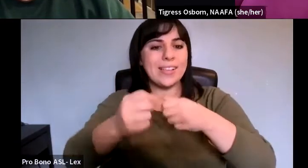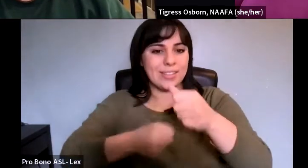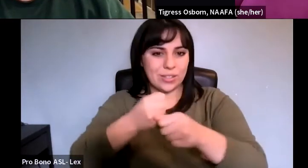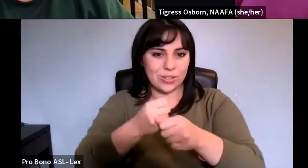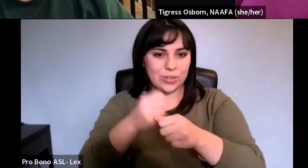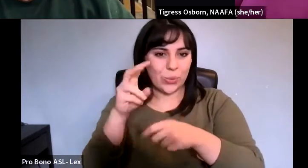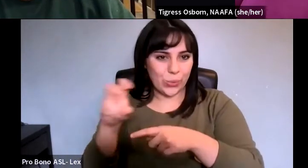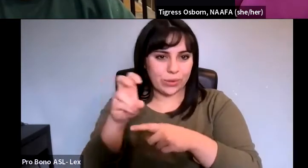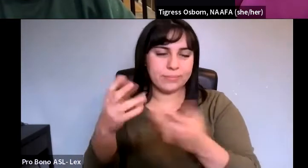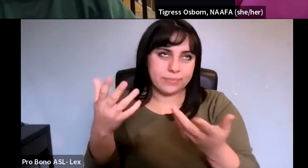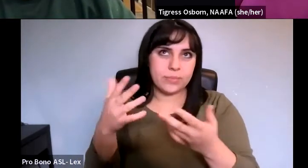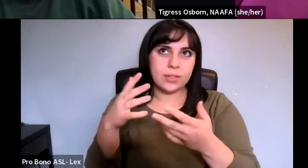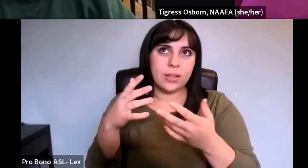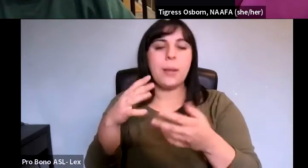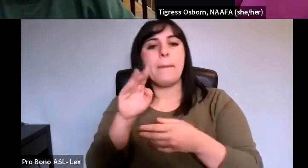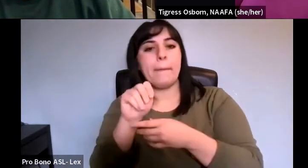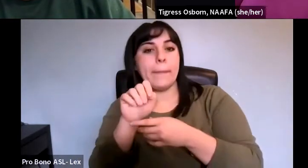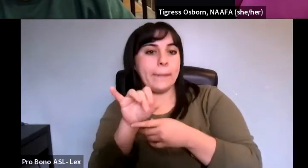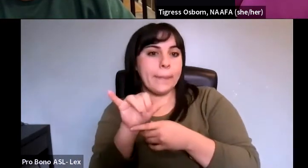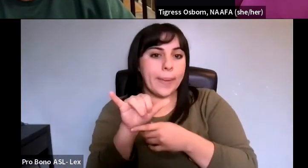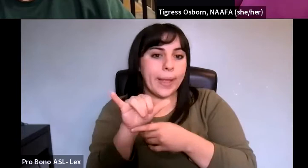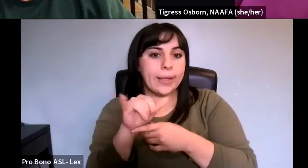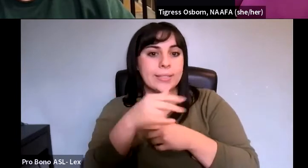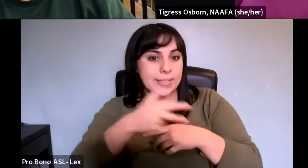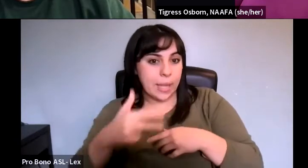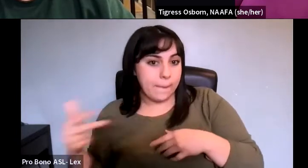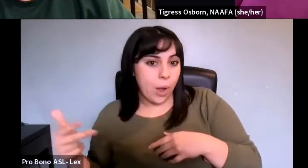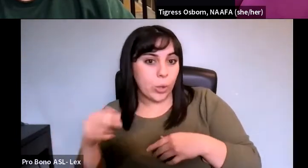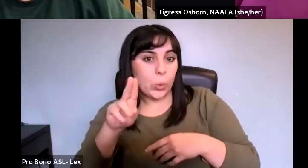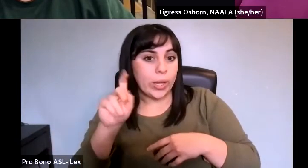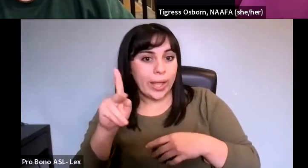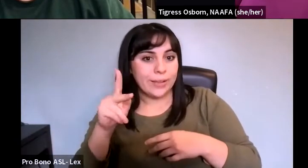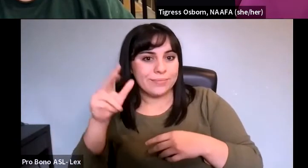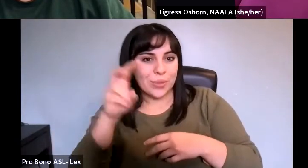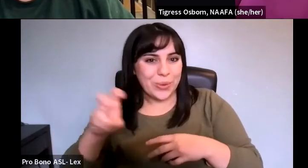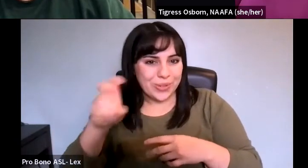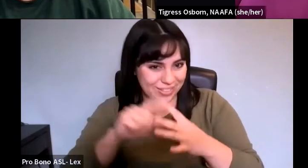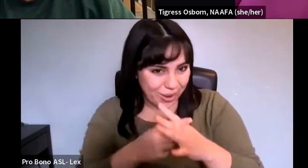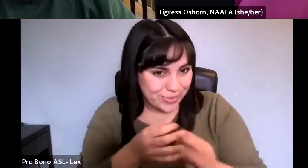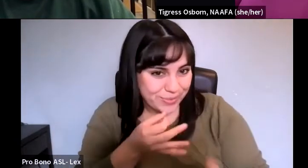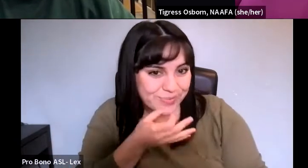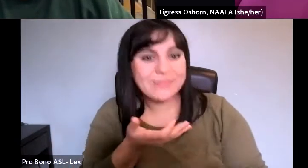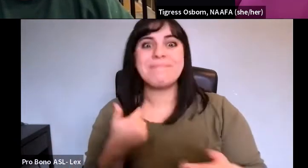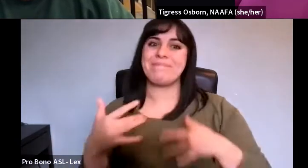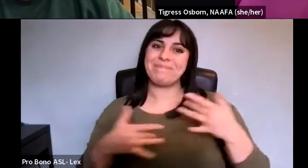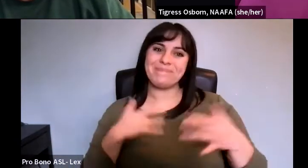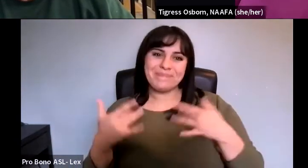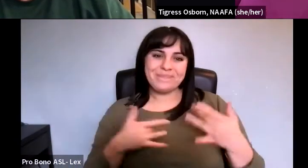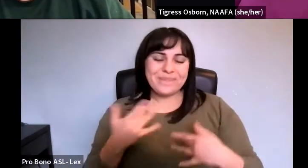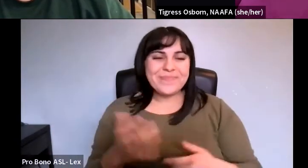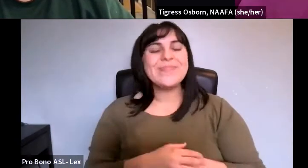next May, my Denmark and UK tour stats, which I'm just incredibly excited about.